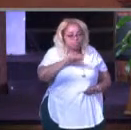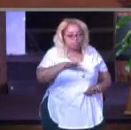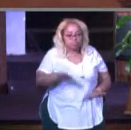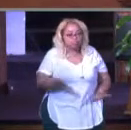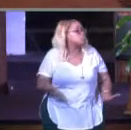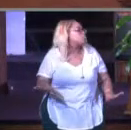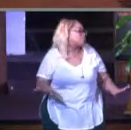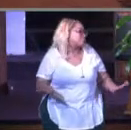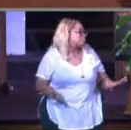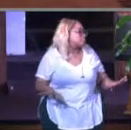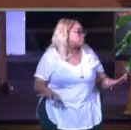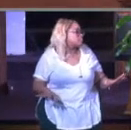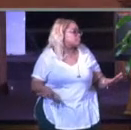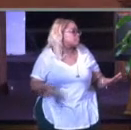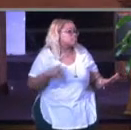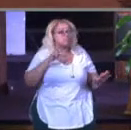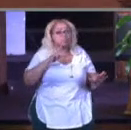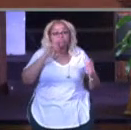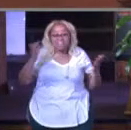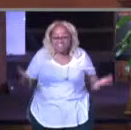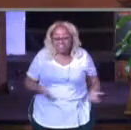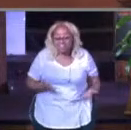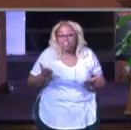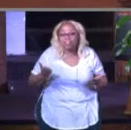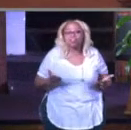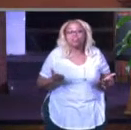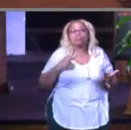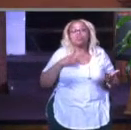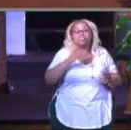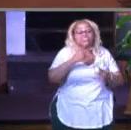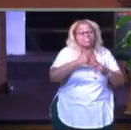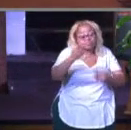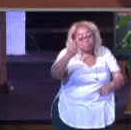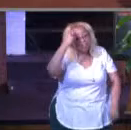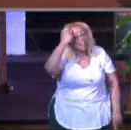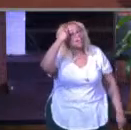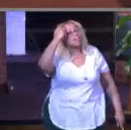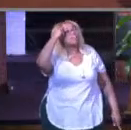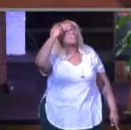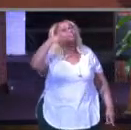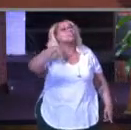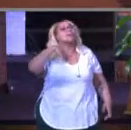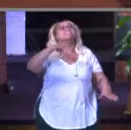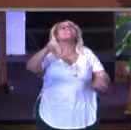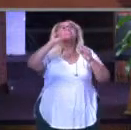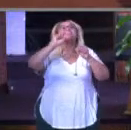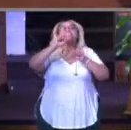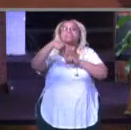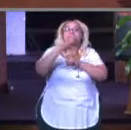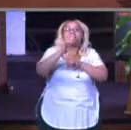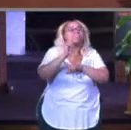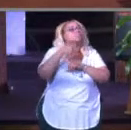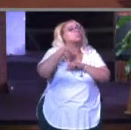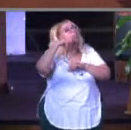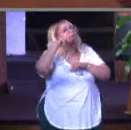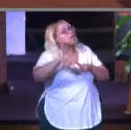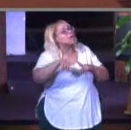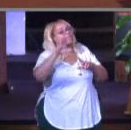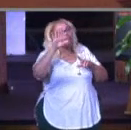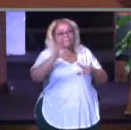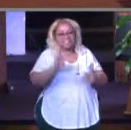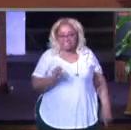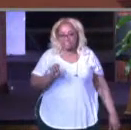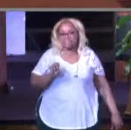exhale. We have to be present. We have to be mindful. We have to take up space. We have to